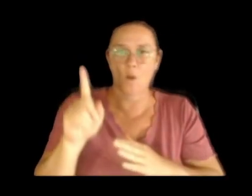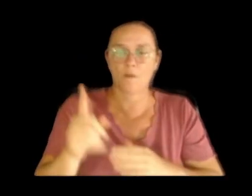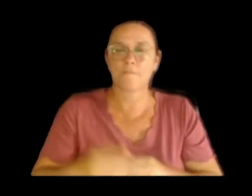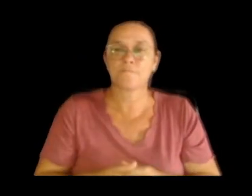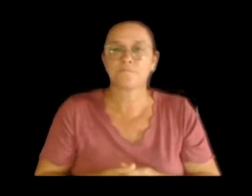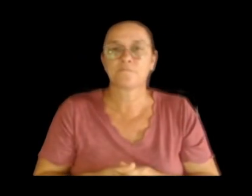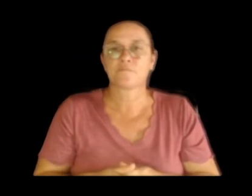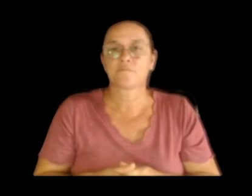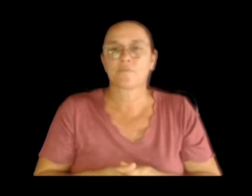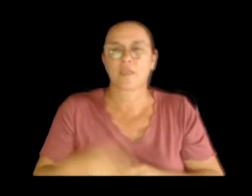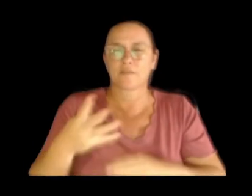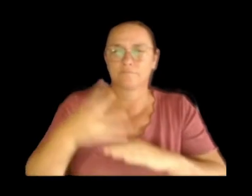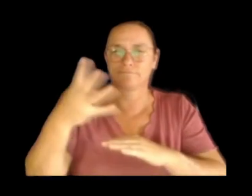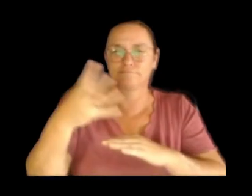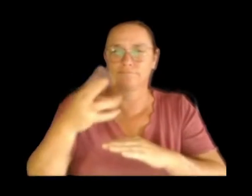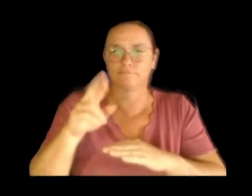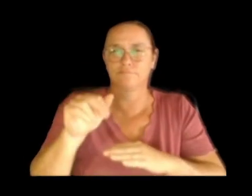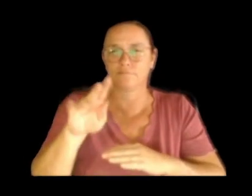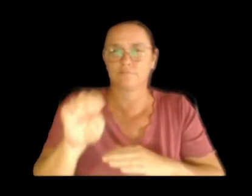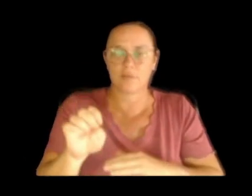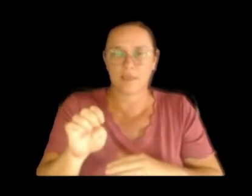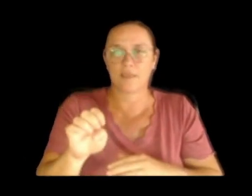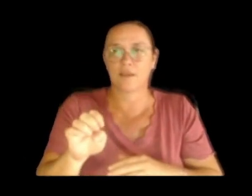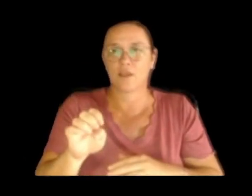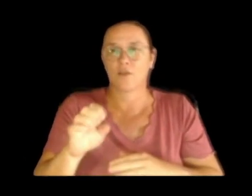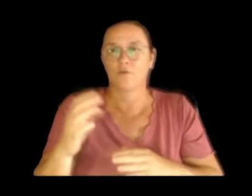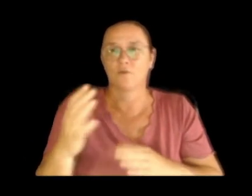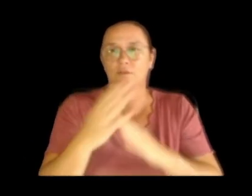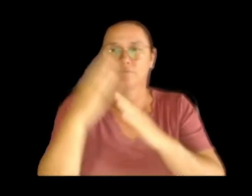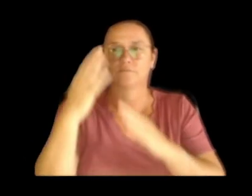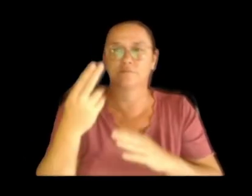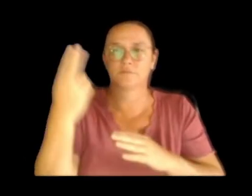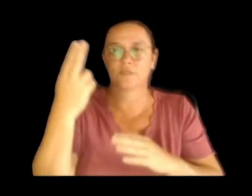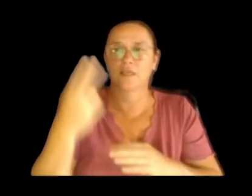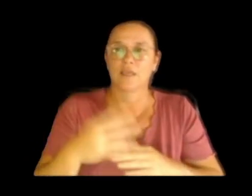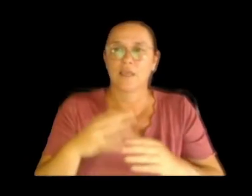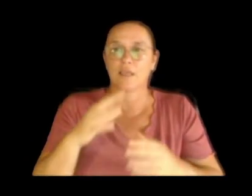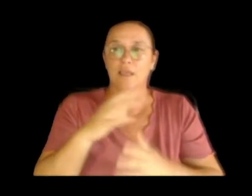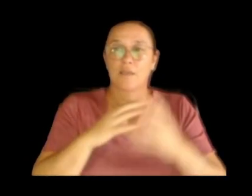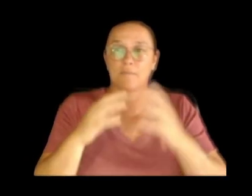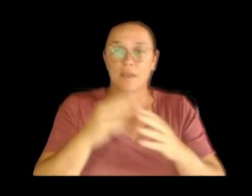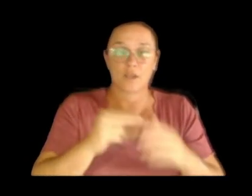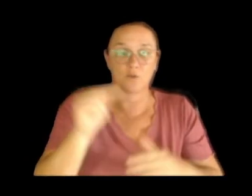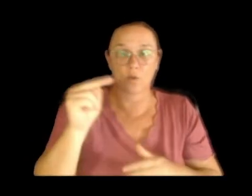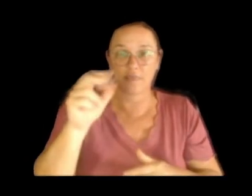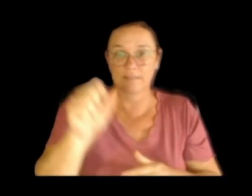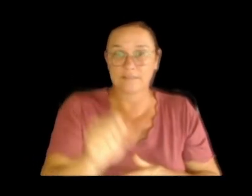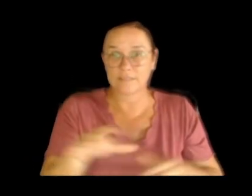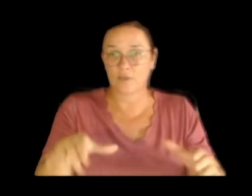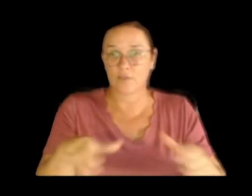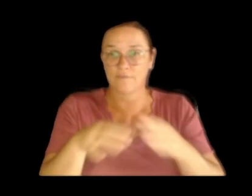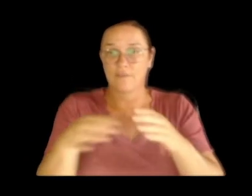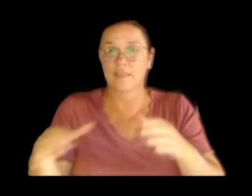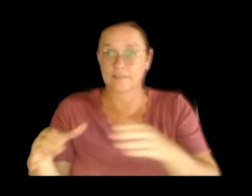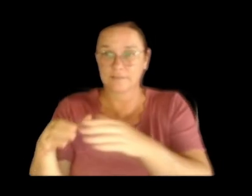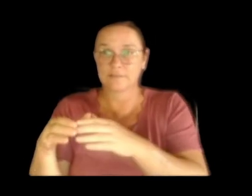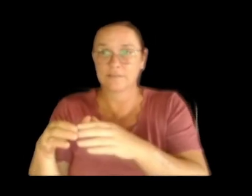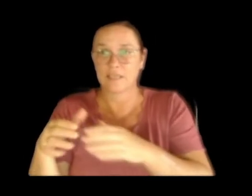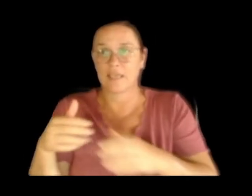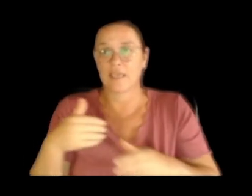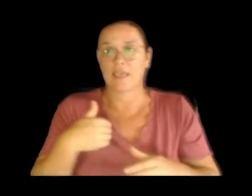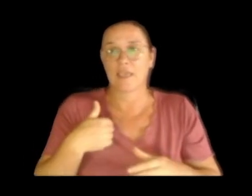rate of this eruption was a record high, combining both the north and south vents to about 400 cubic meters per second,